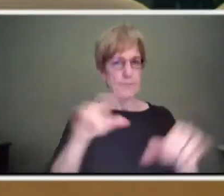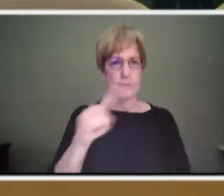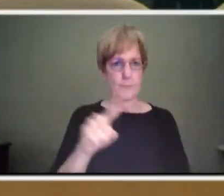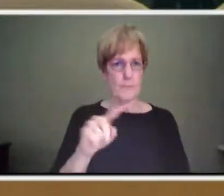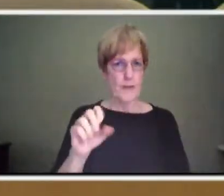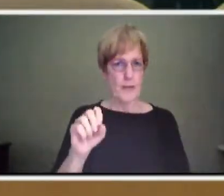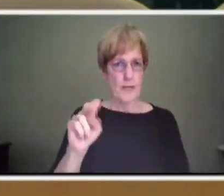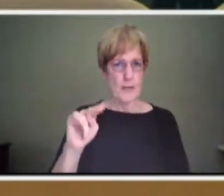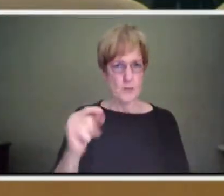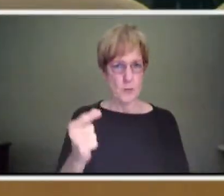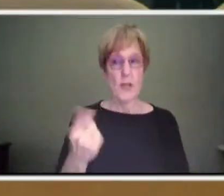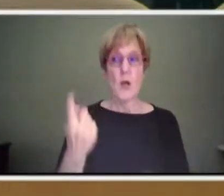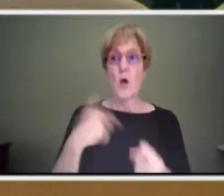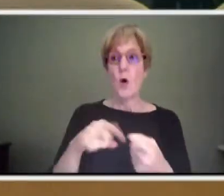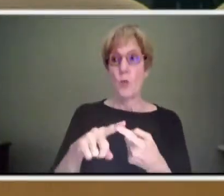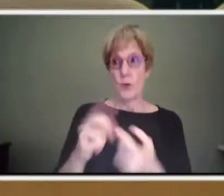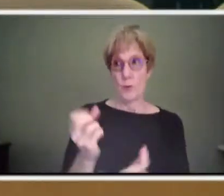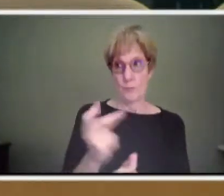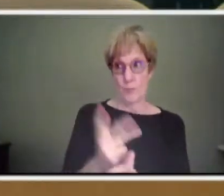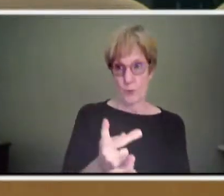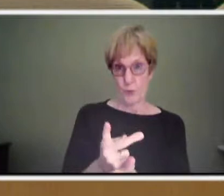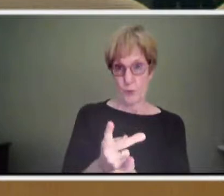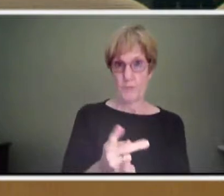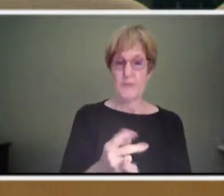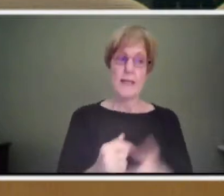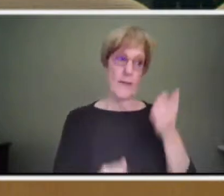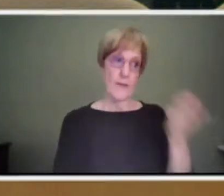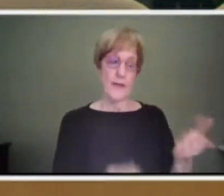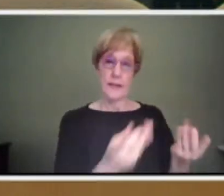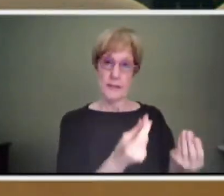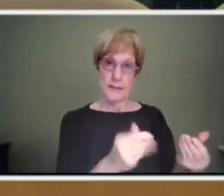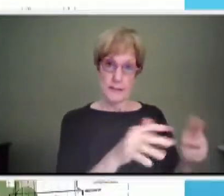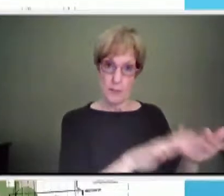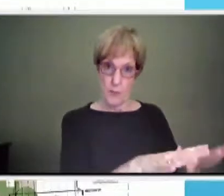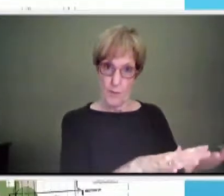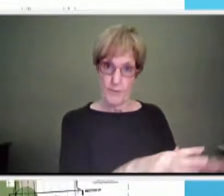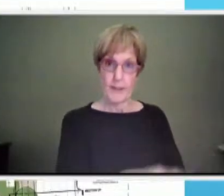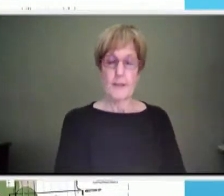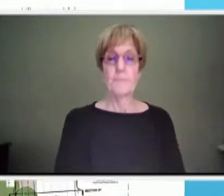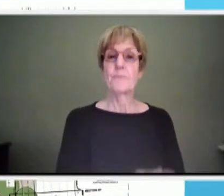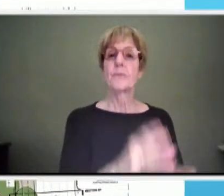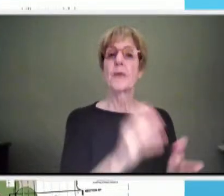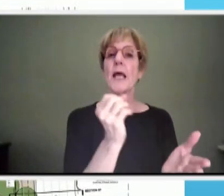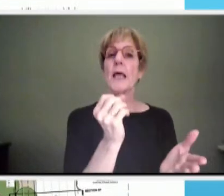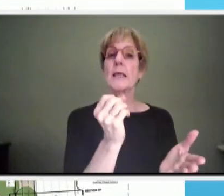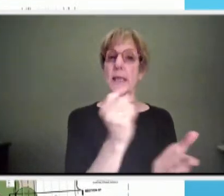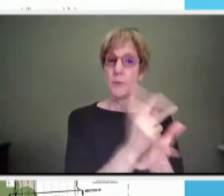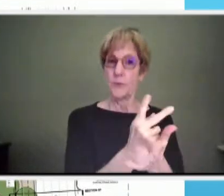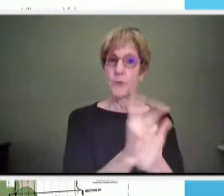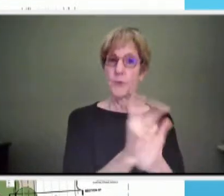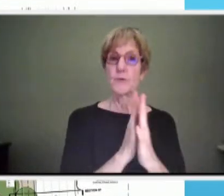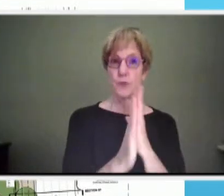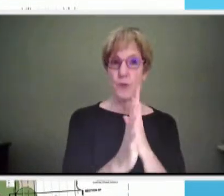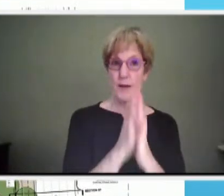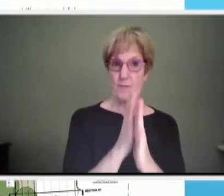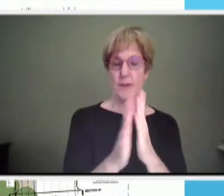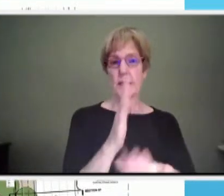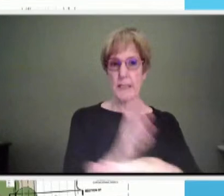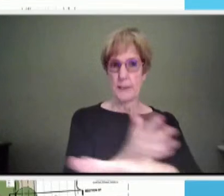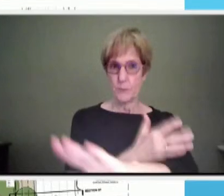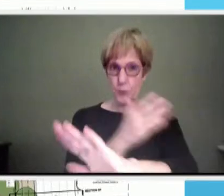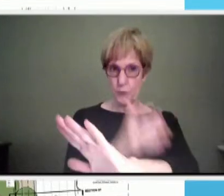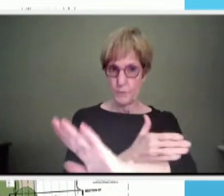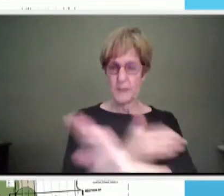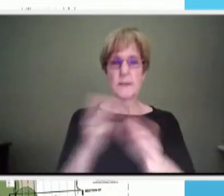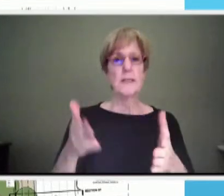approved, this is the subject property here, our approved traffic improvements would